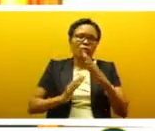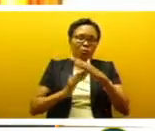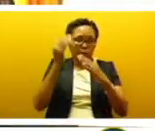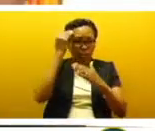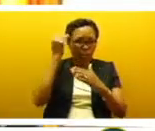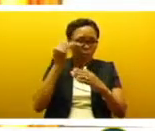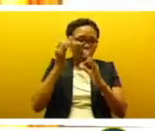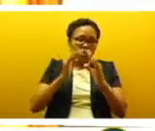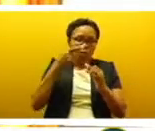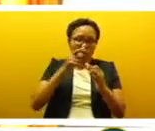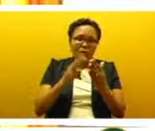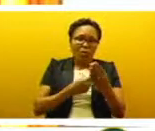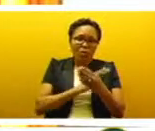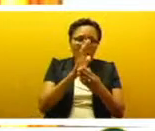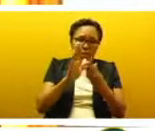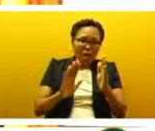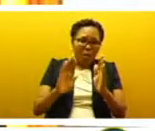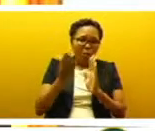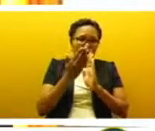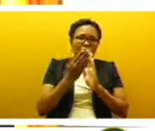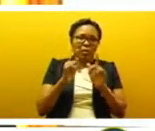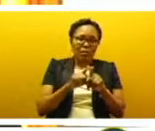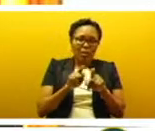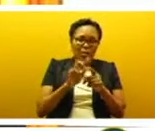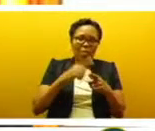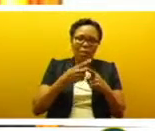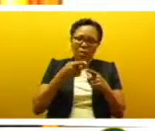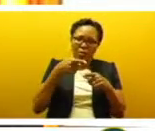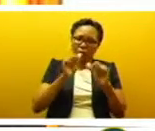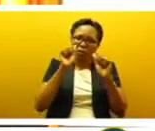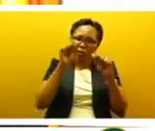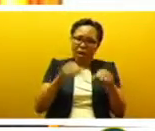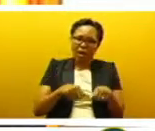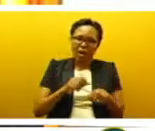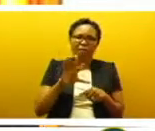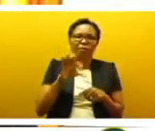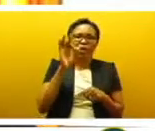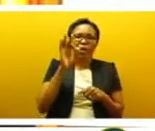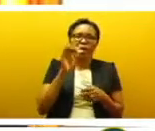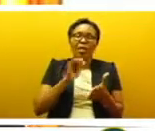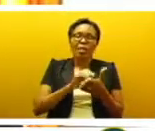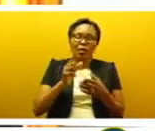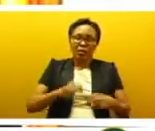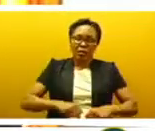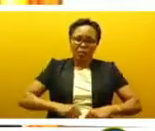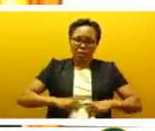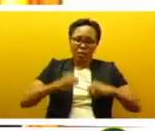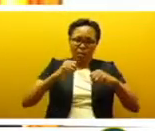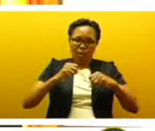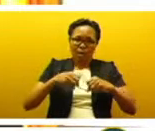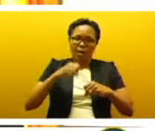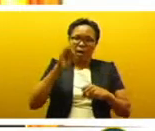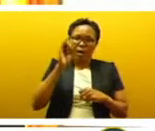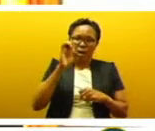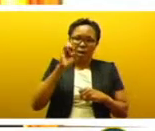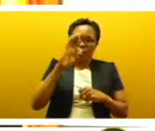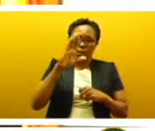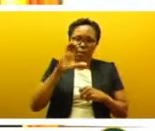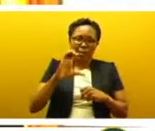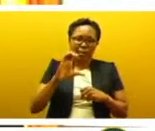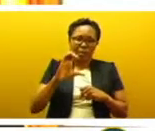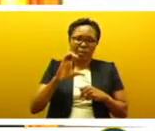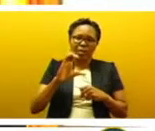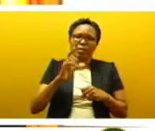those approaches, my lord, then you will find that the chairman of the IEBC, in failing